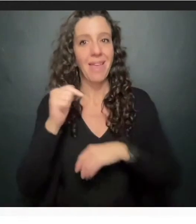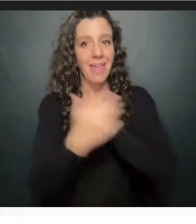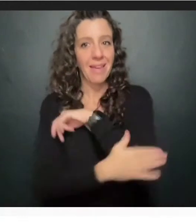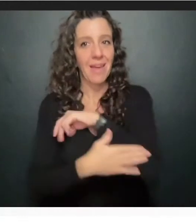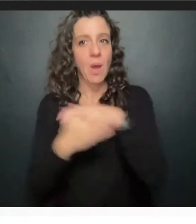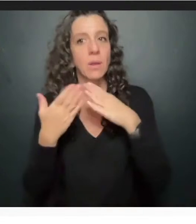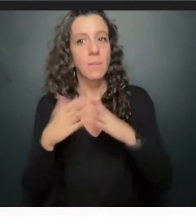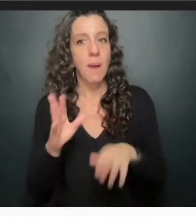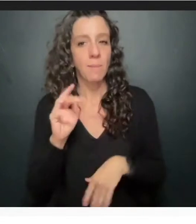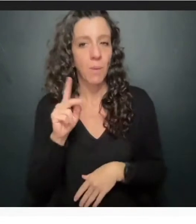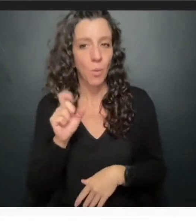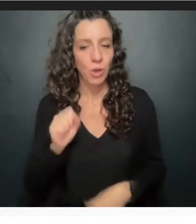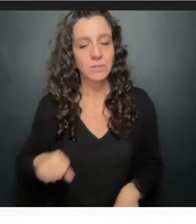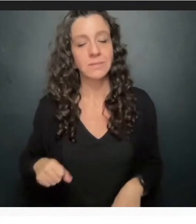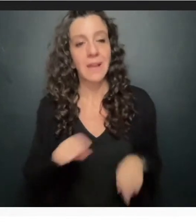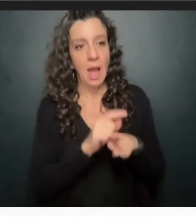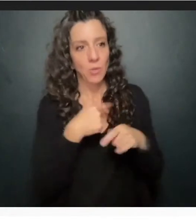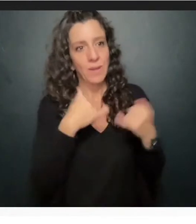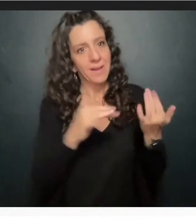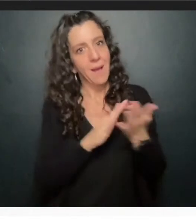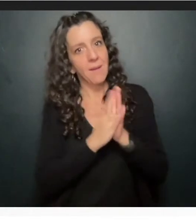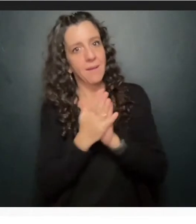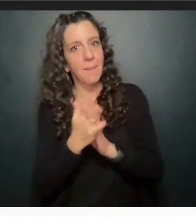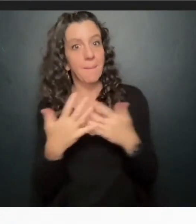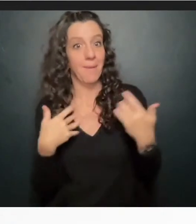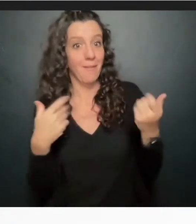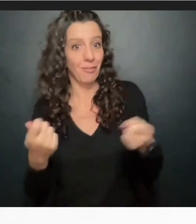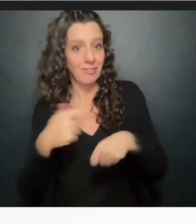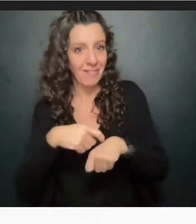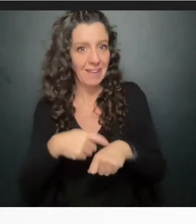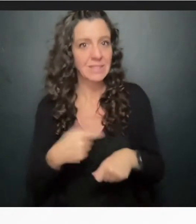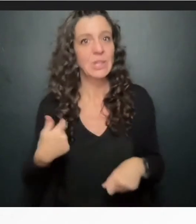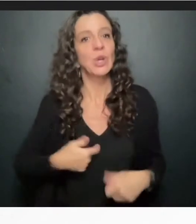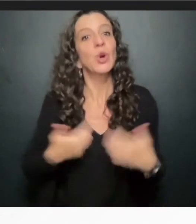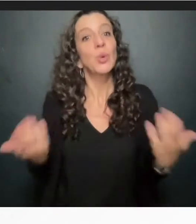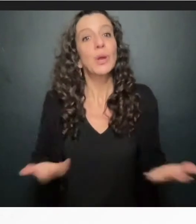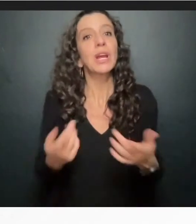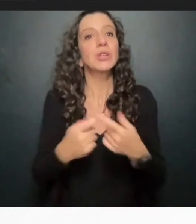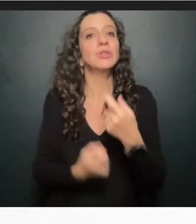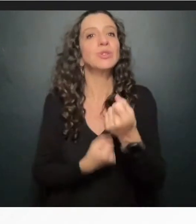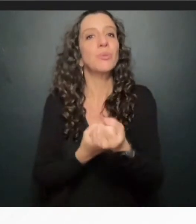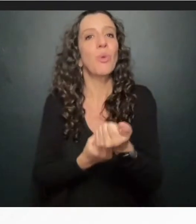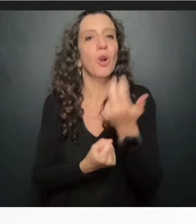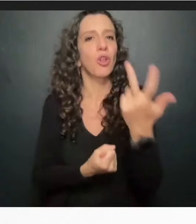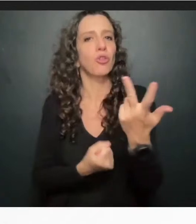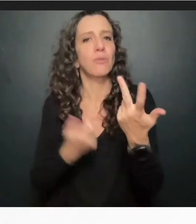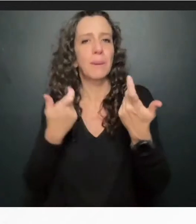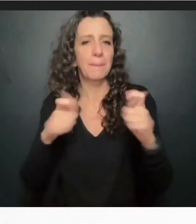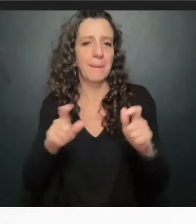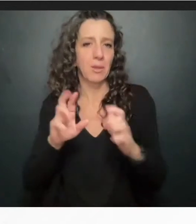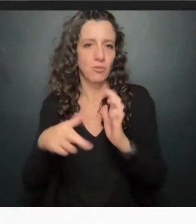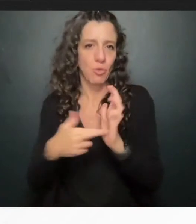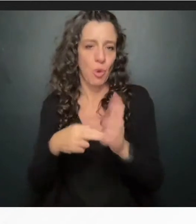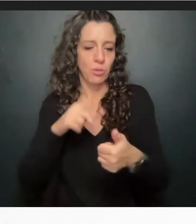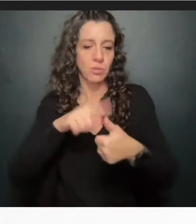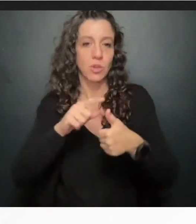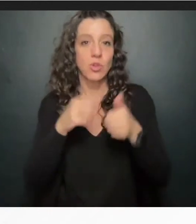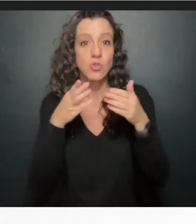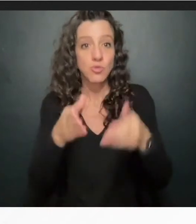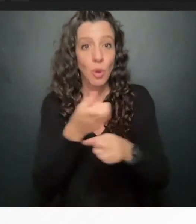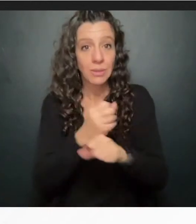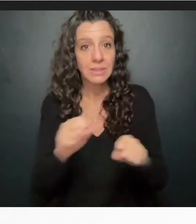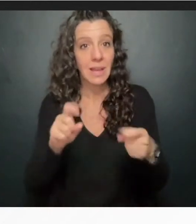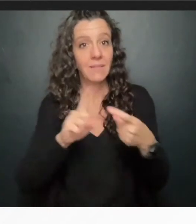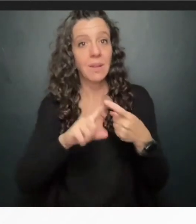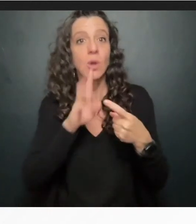enter this phase of recovery, LA County Public Works is here to support in 3 key roles: road safety, water supply,